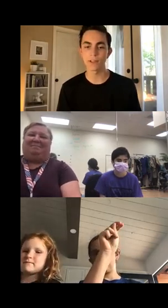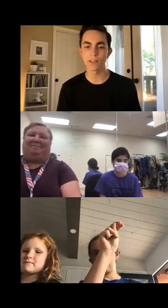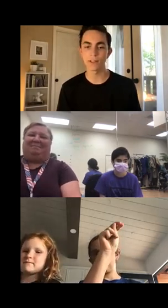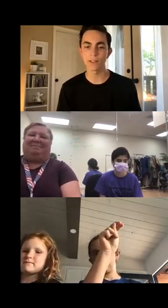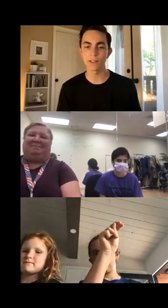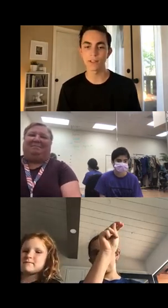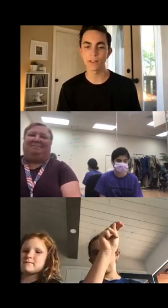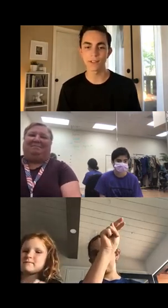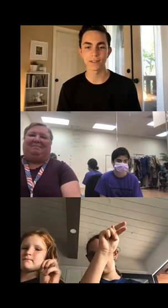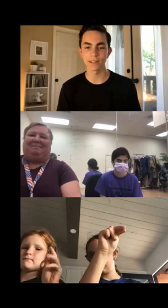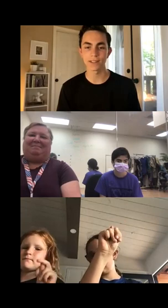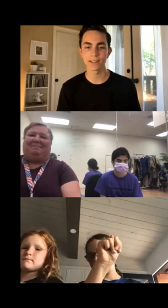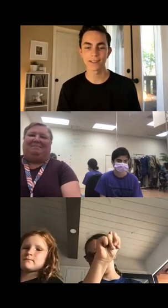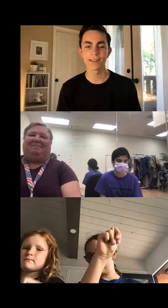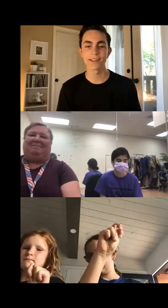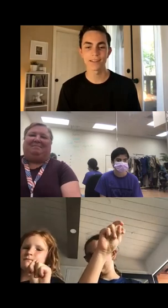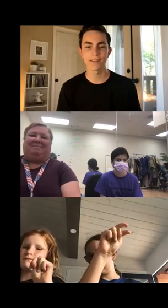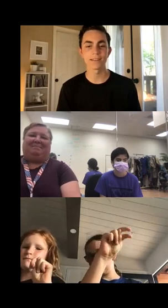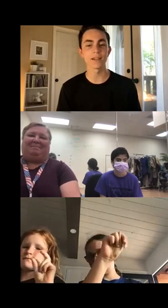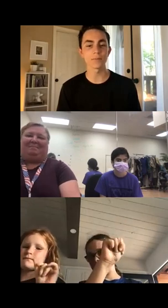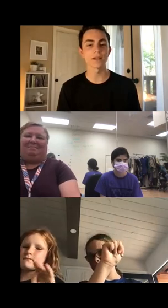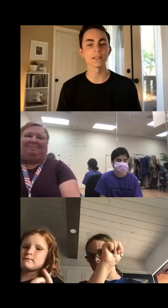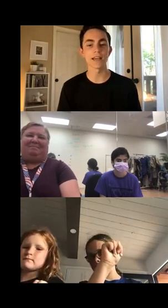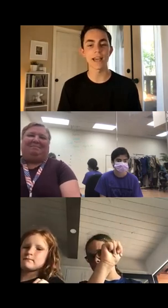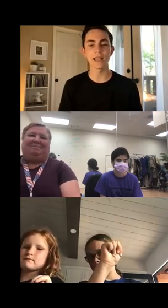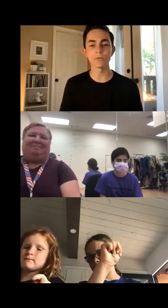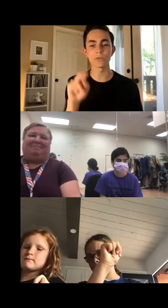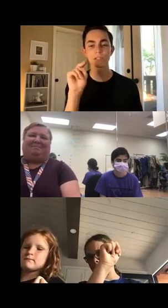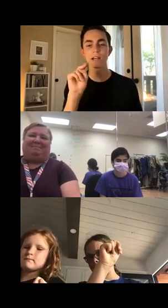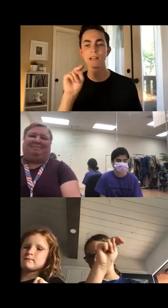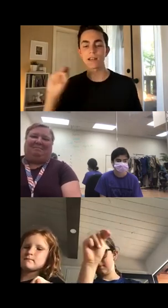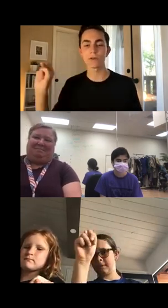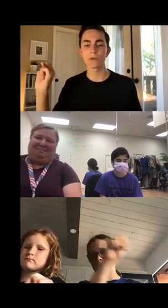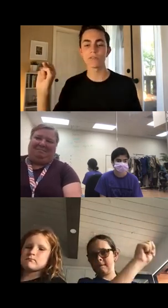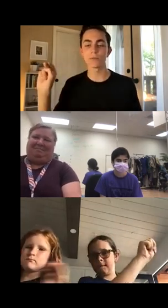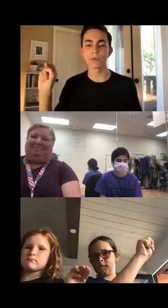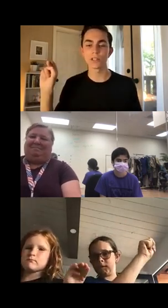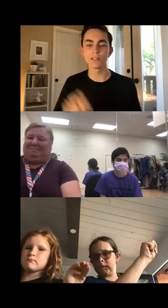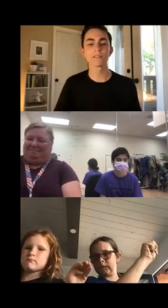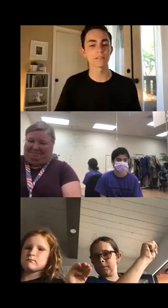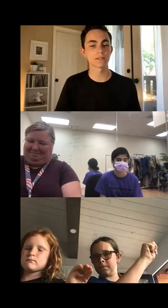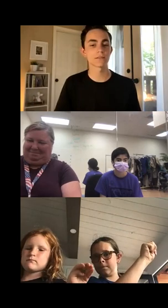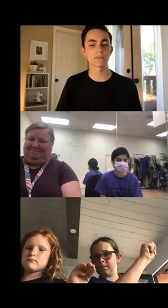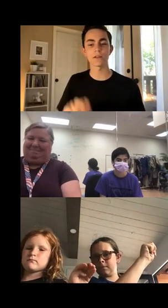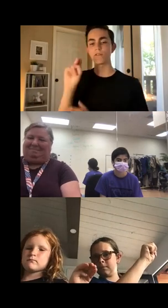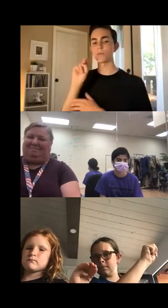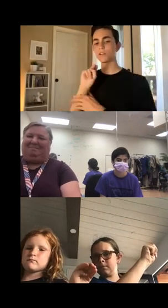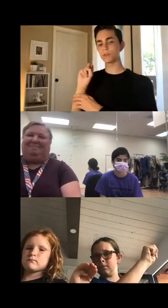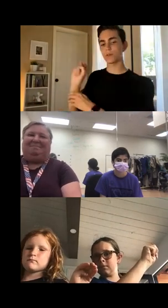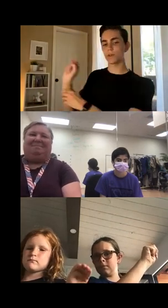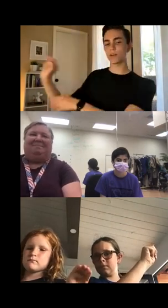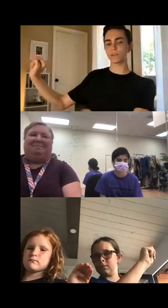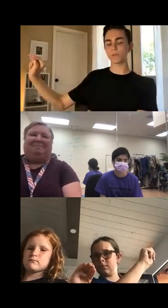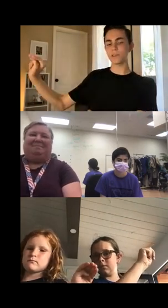Good. Good. Yeah. And then that N will slide out away from your body, away from your body. So it'll